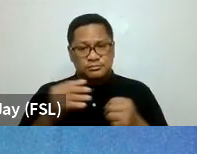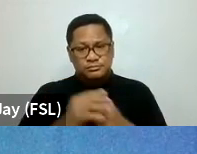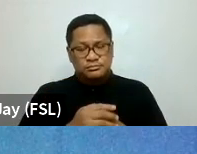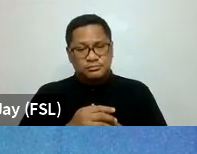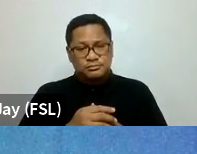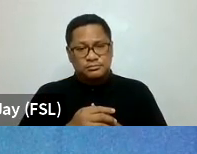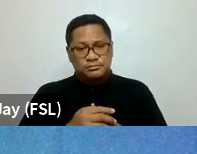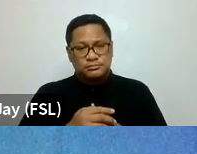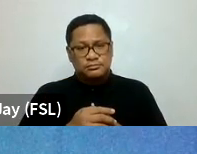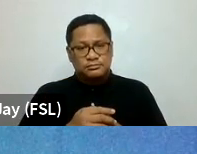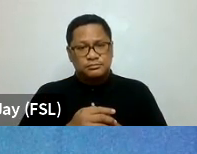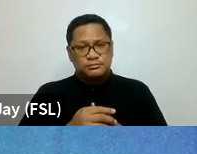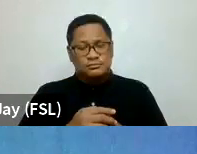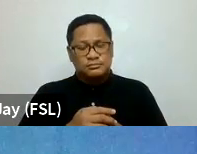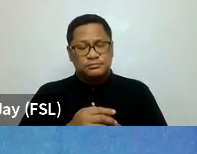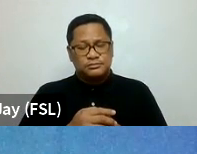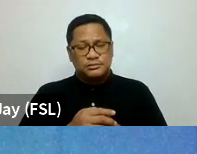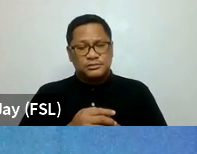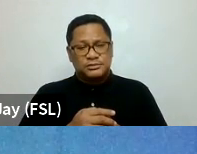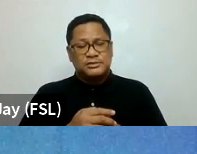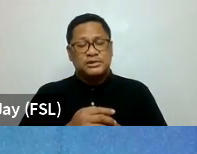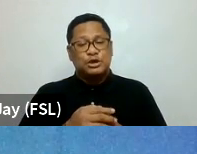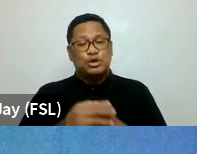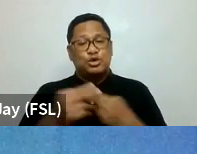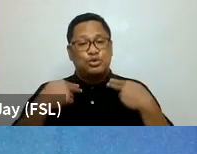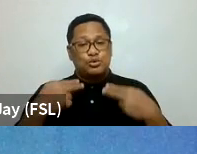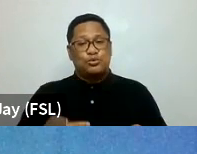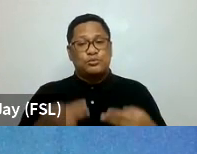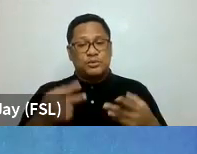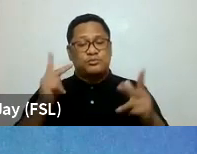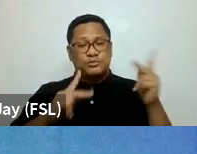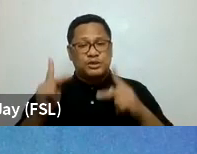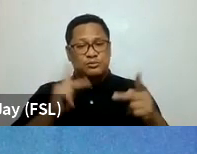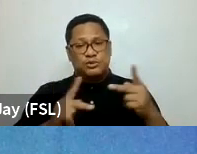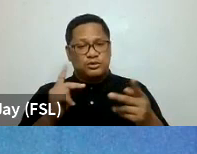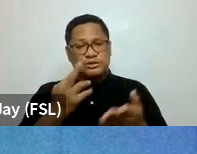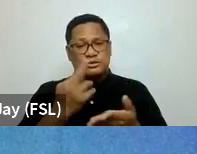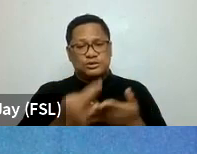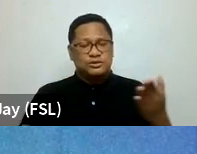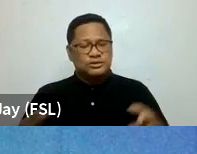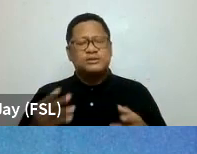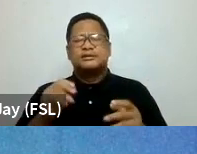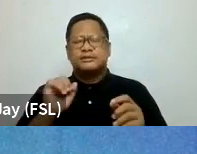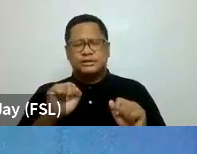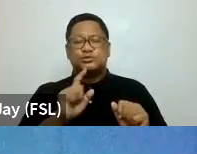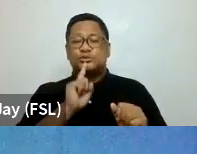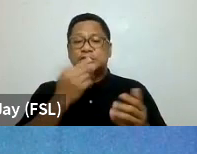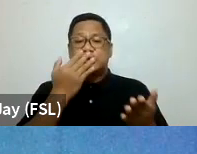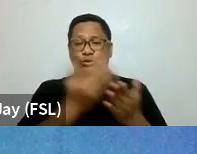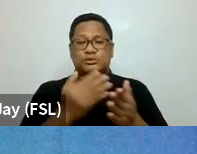in HR, human resources, which is the key actually to a good business.